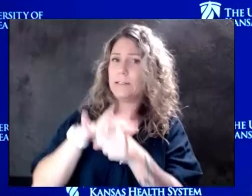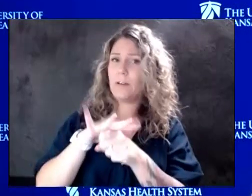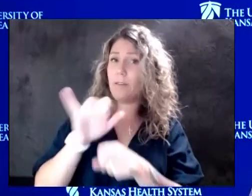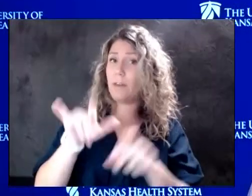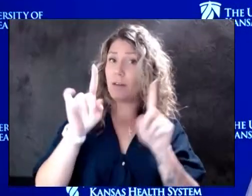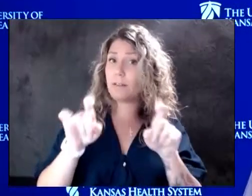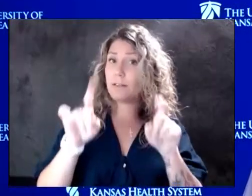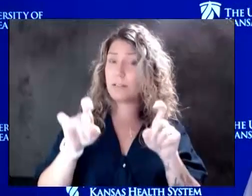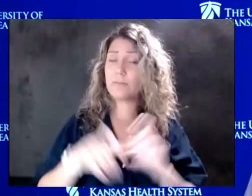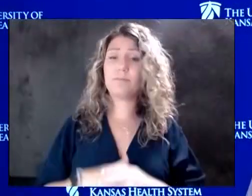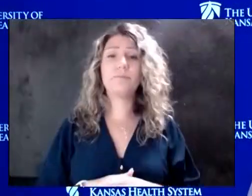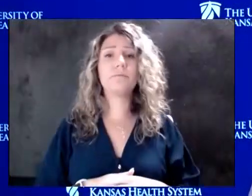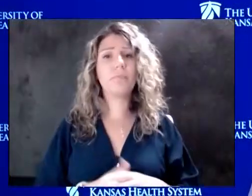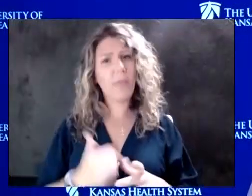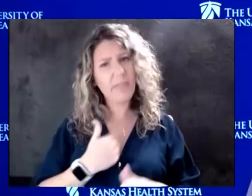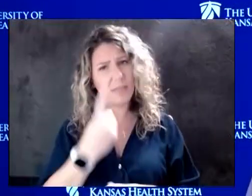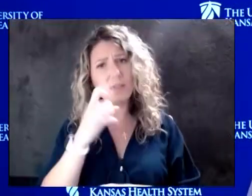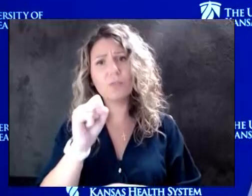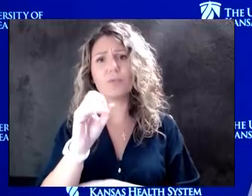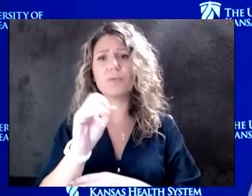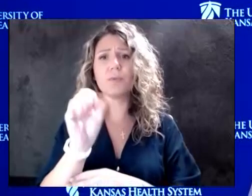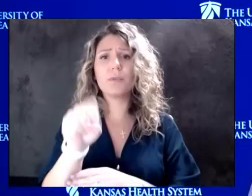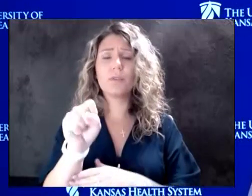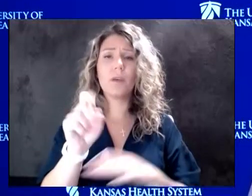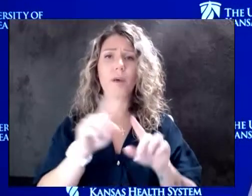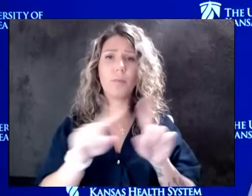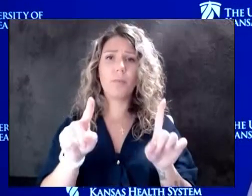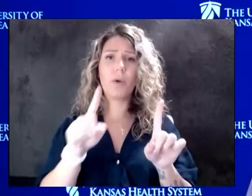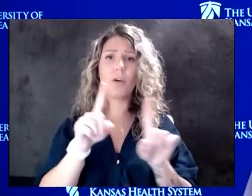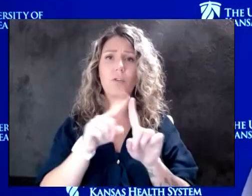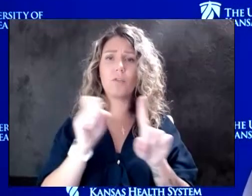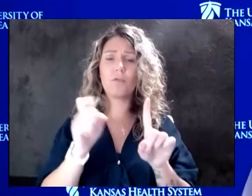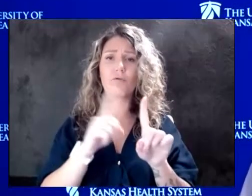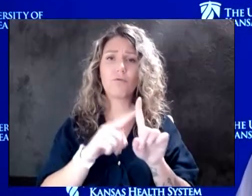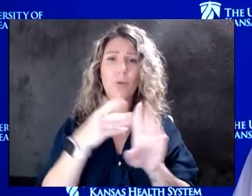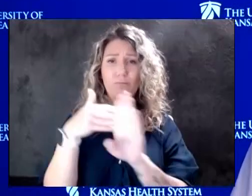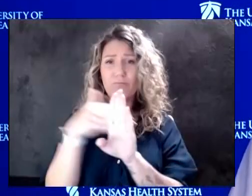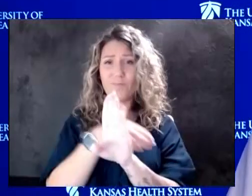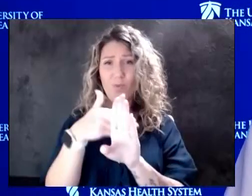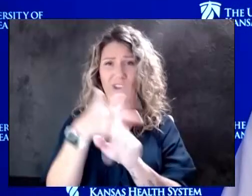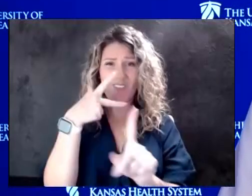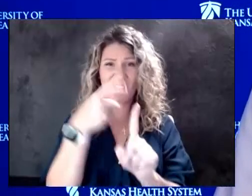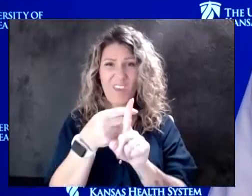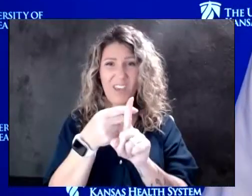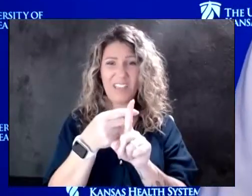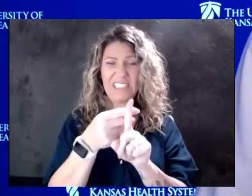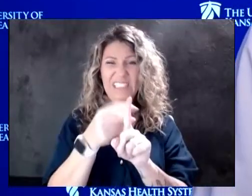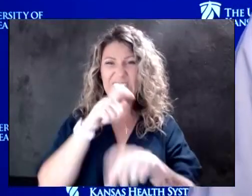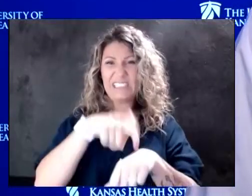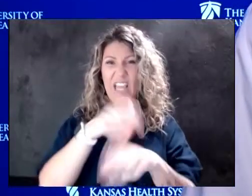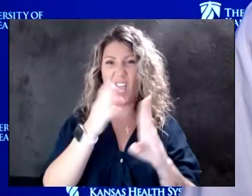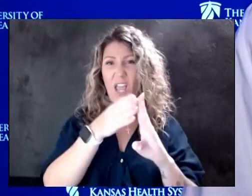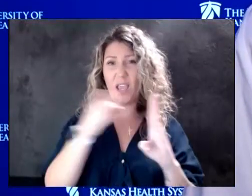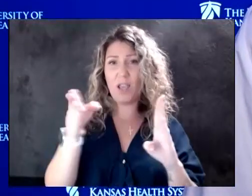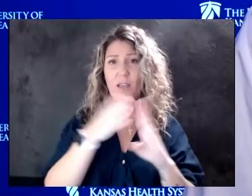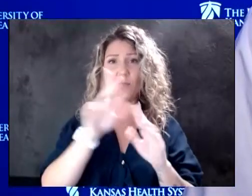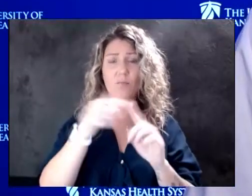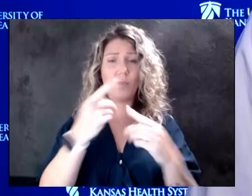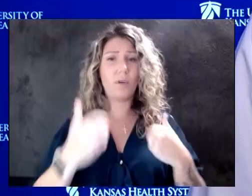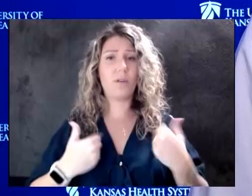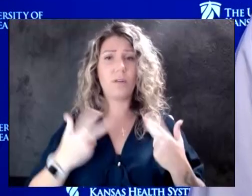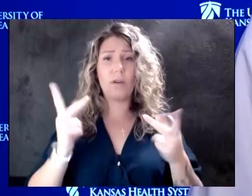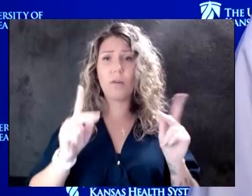I think so, but we do know from the pre-vaccine period, from when, you know, younger people